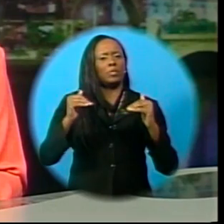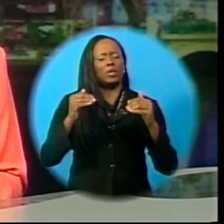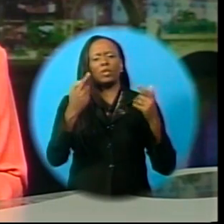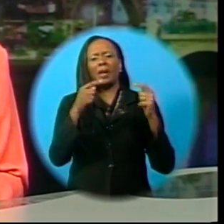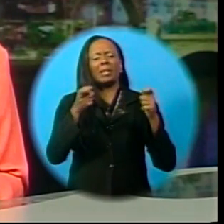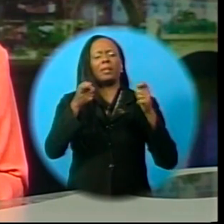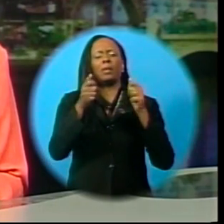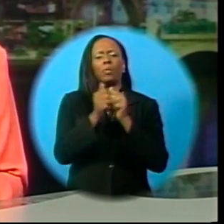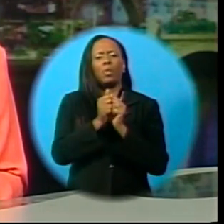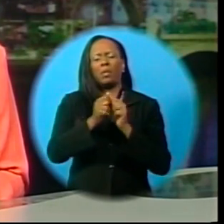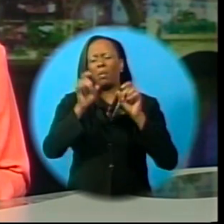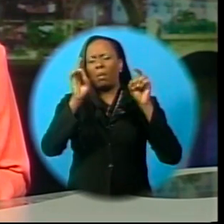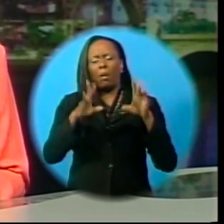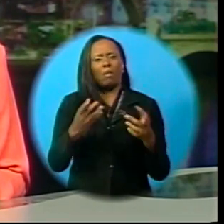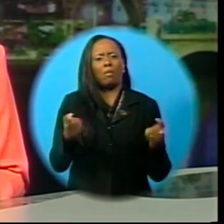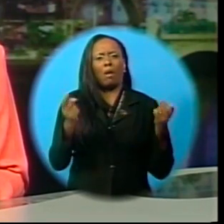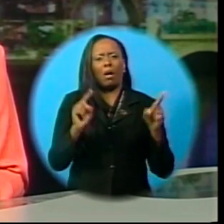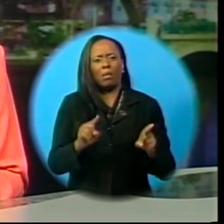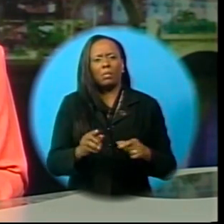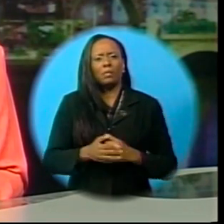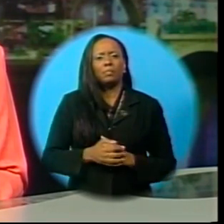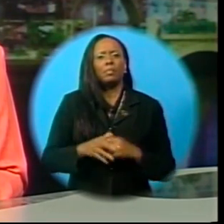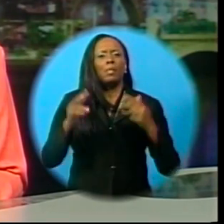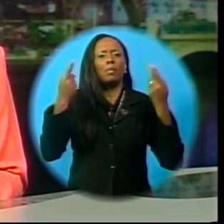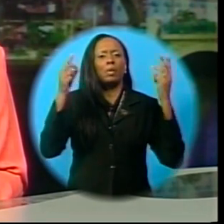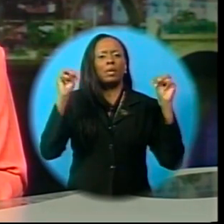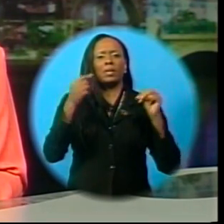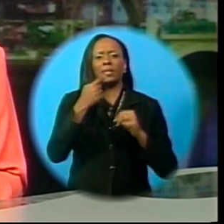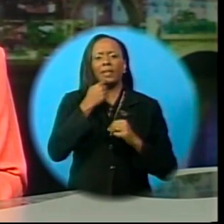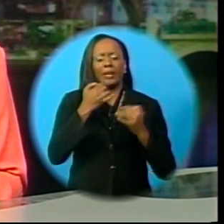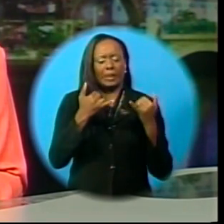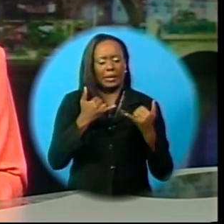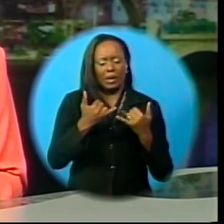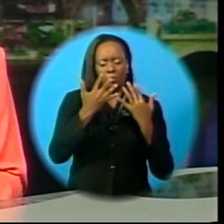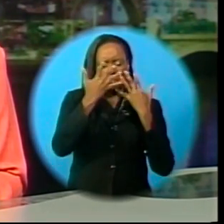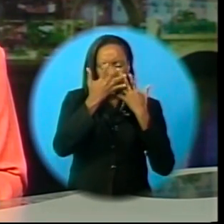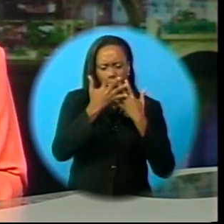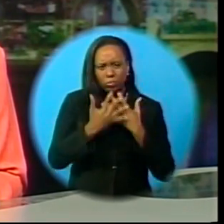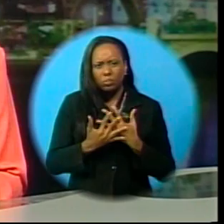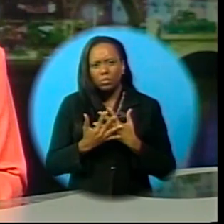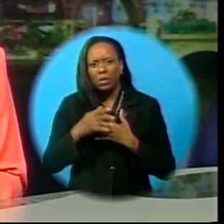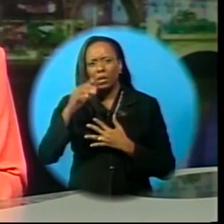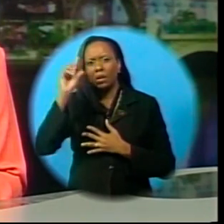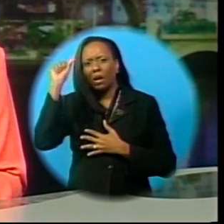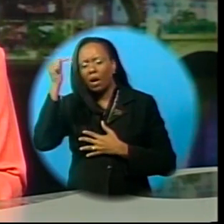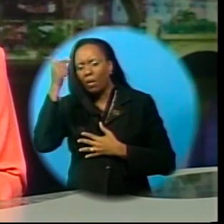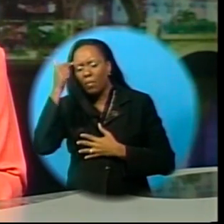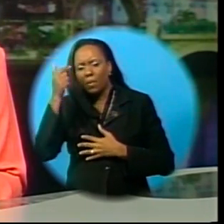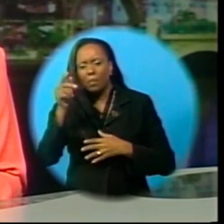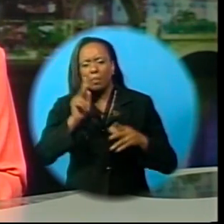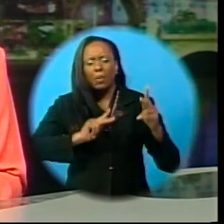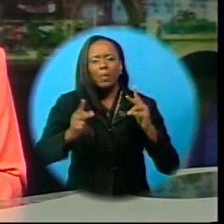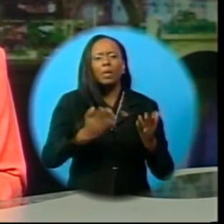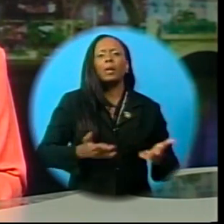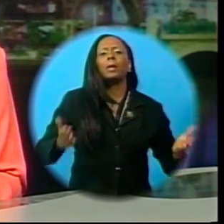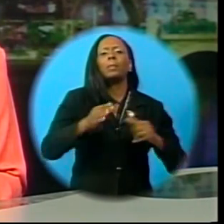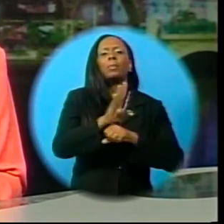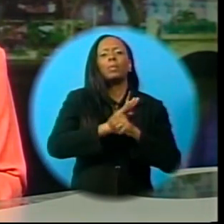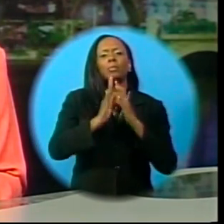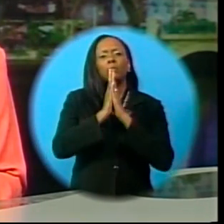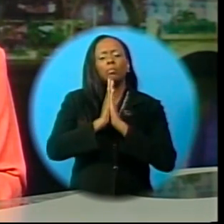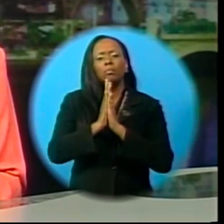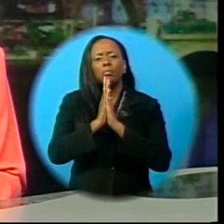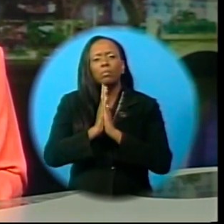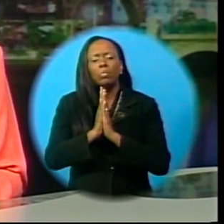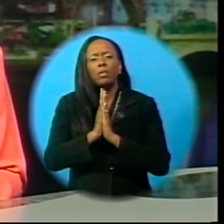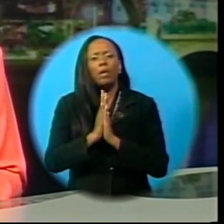this outrageous deed. The Prime Minister says at this time of sorrow and mourning, the government and people of Barbados are praying for